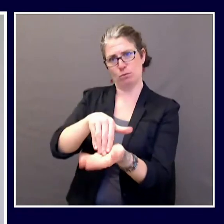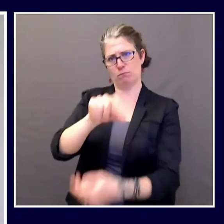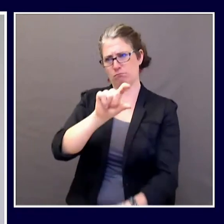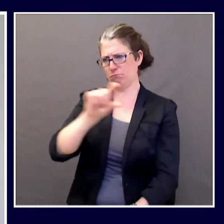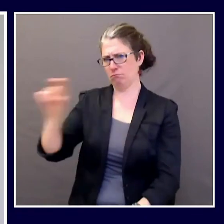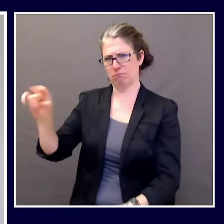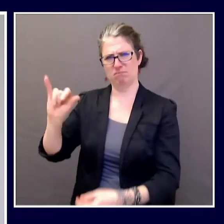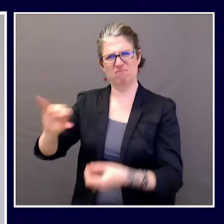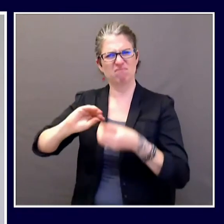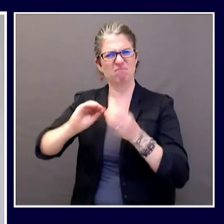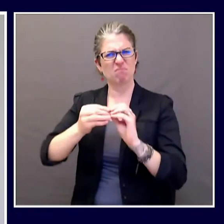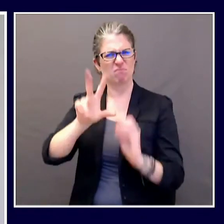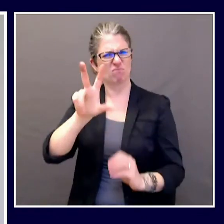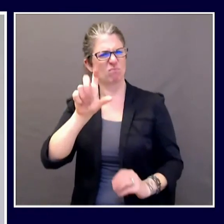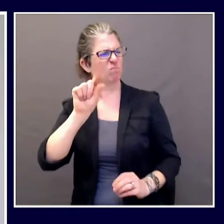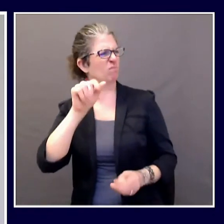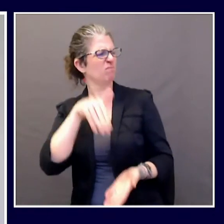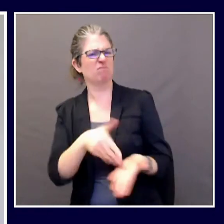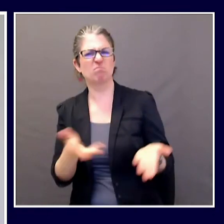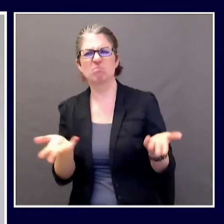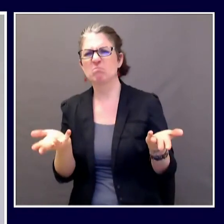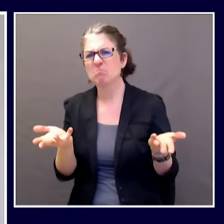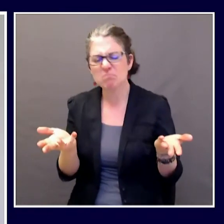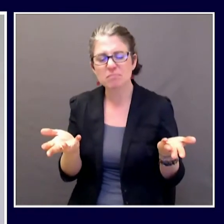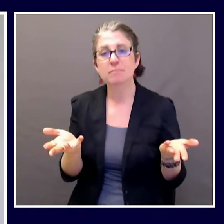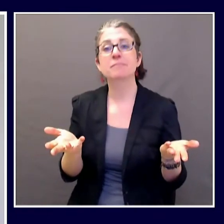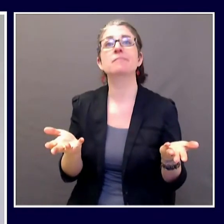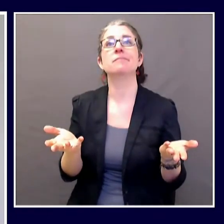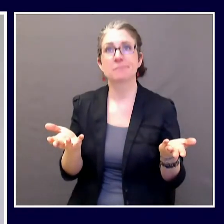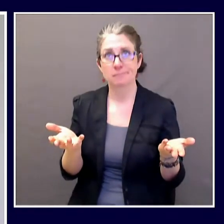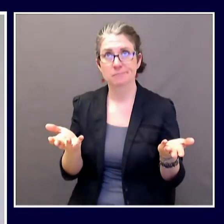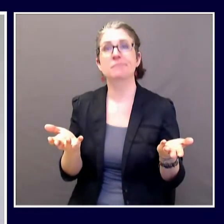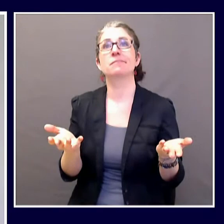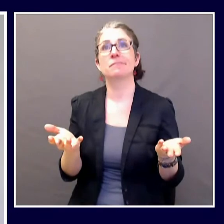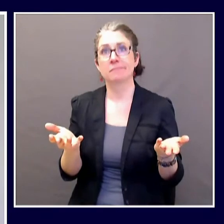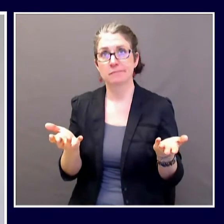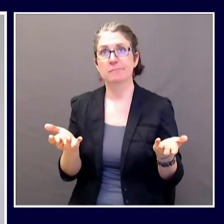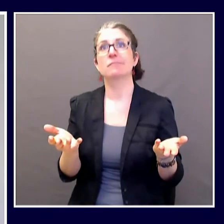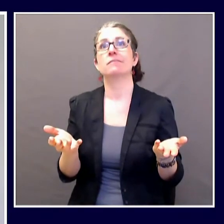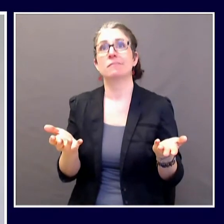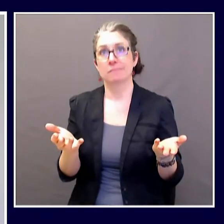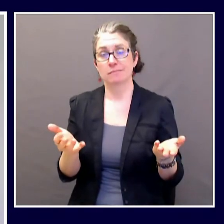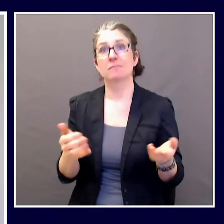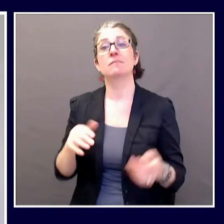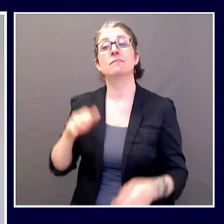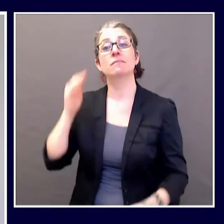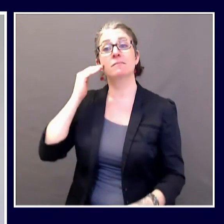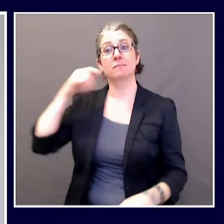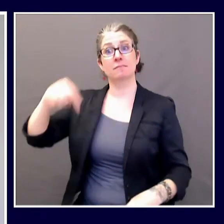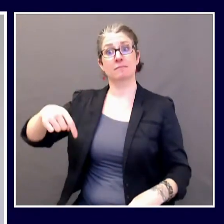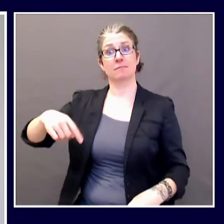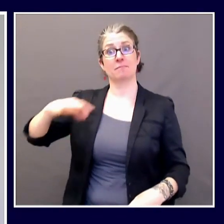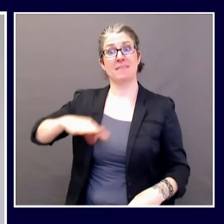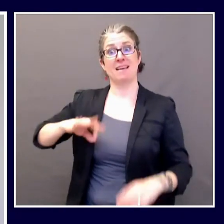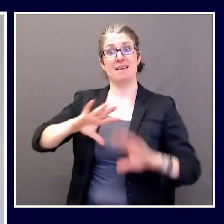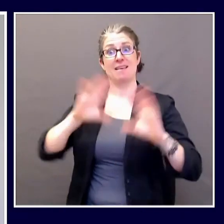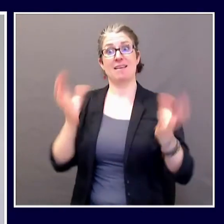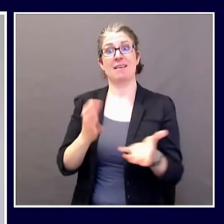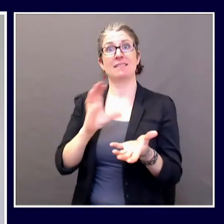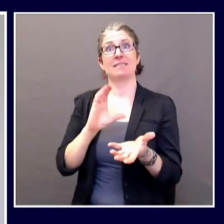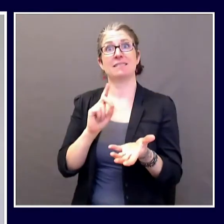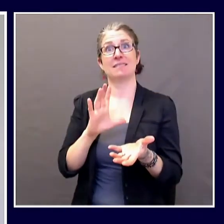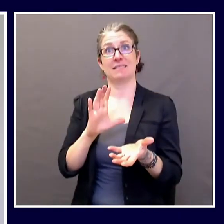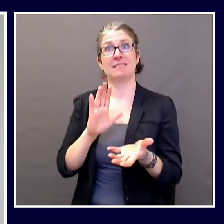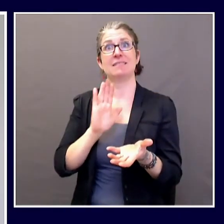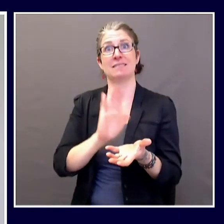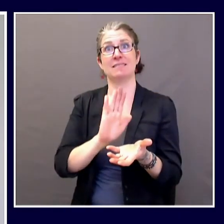320,000 is the number of COVID-19 tests that the Maine CDC's Health and Environmental Testing Laboratory, in